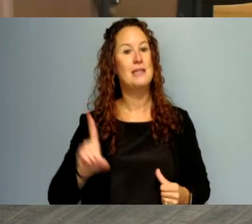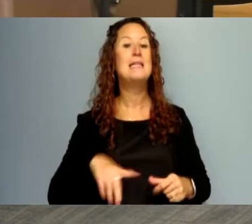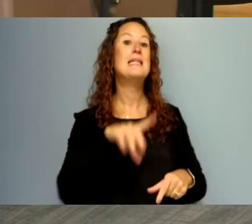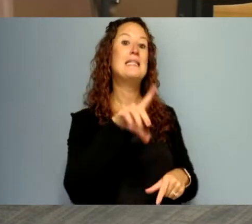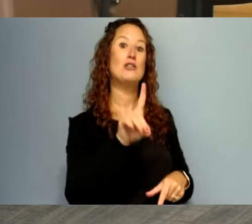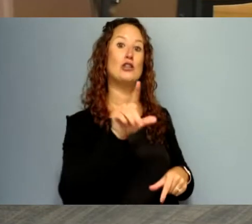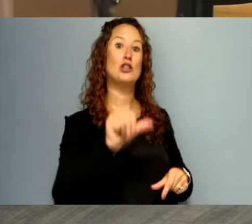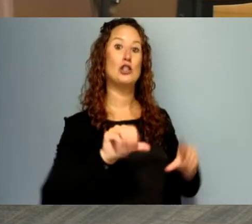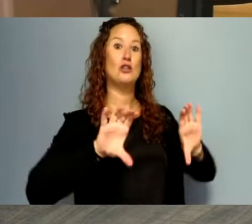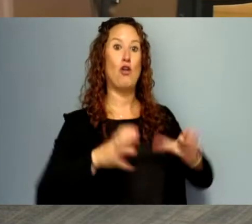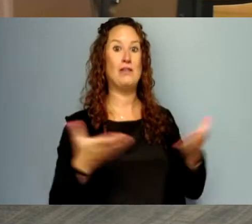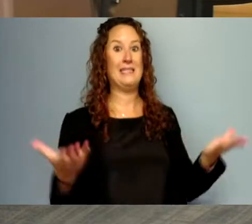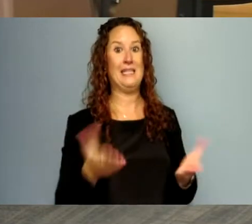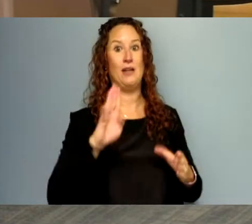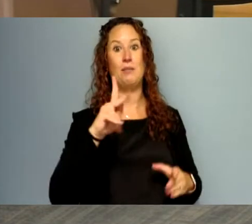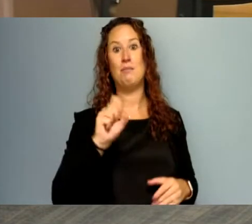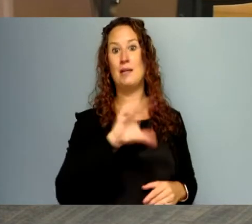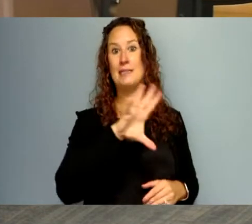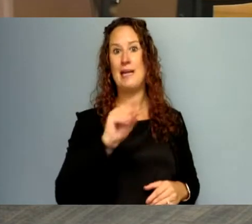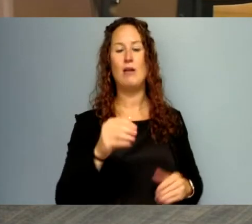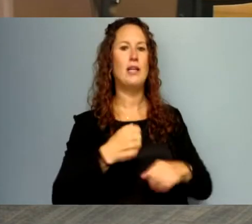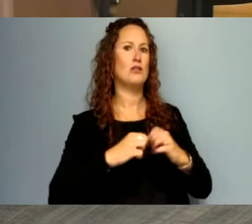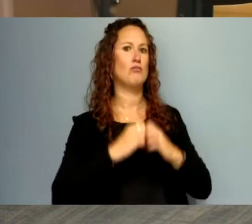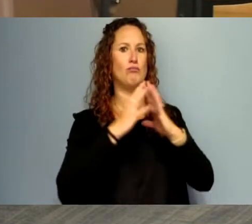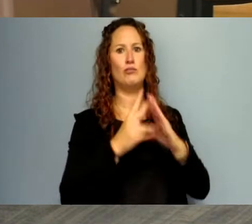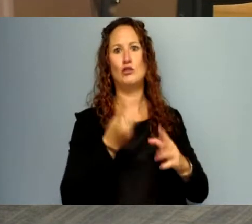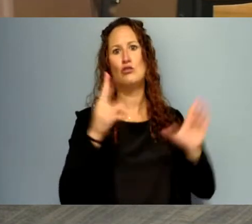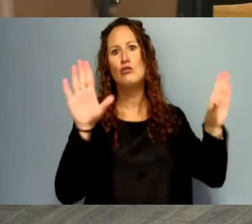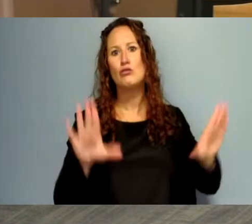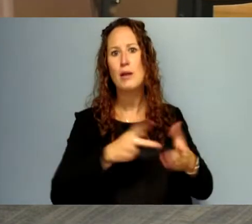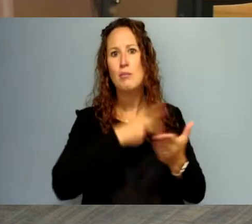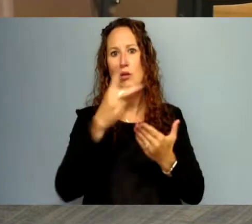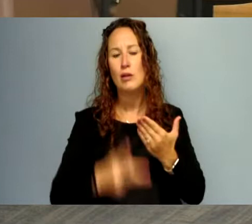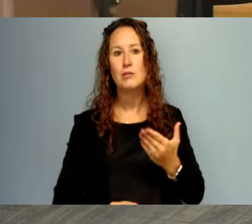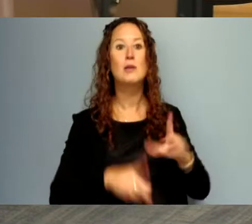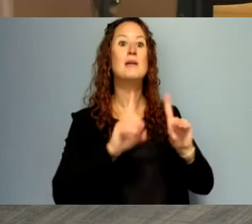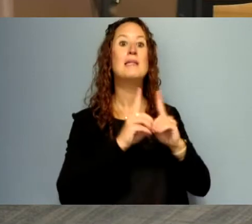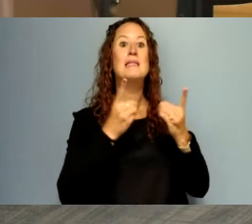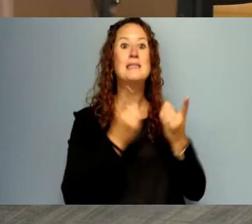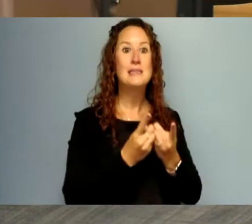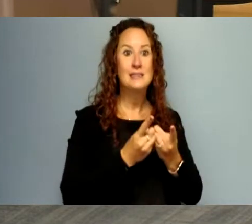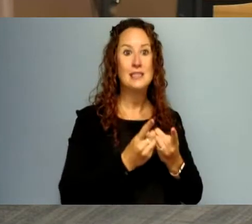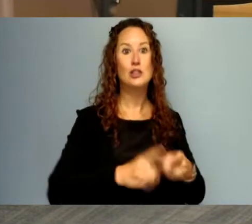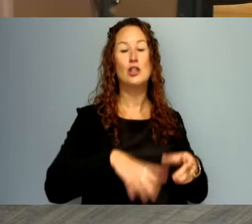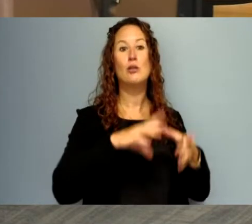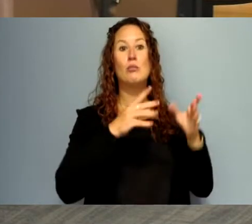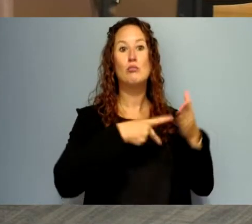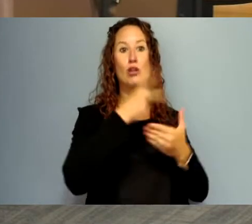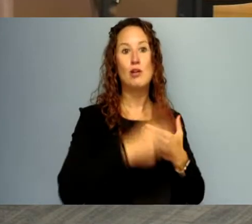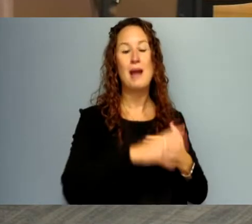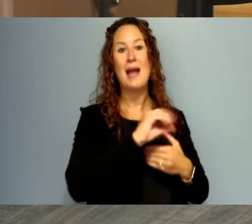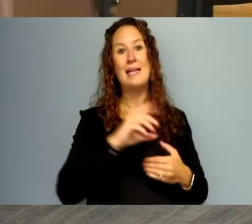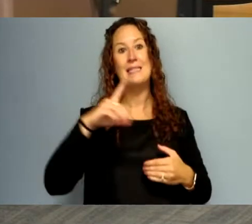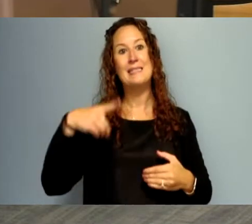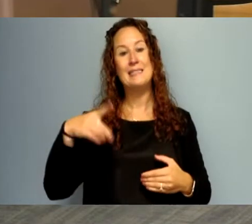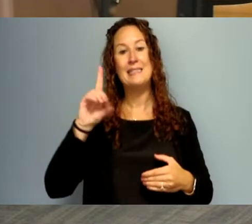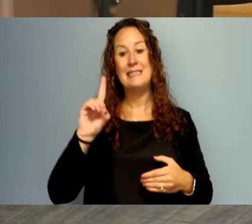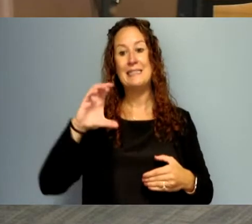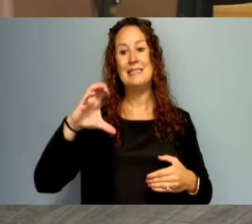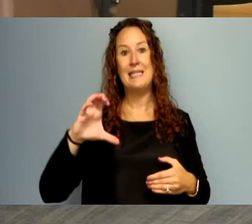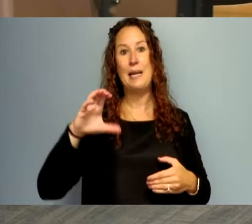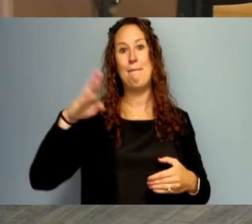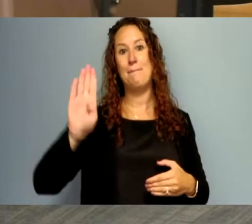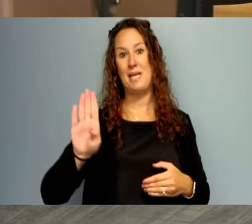Office in Bucks County has created two great programs, the District Court Drug Program and DCDP Probation. The goal of both of